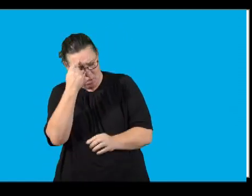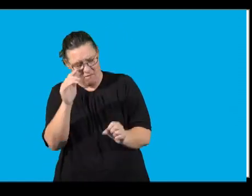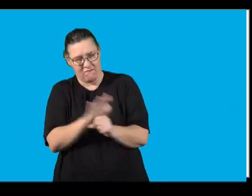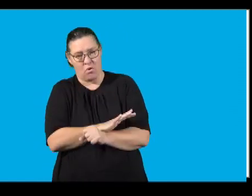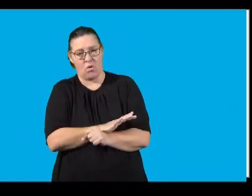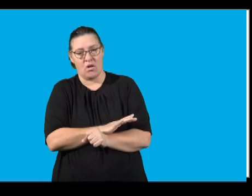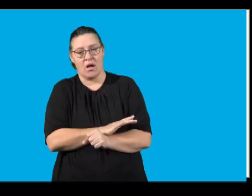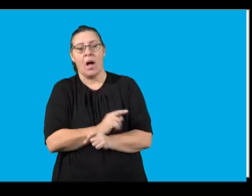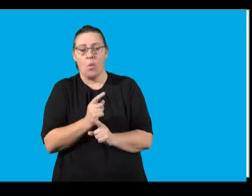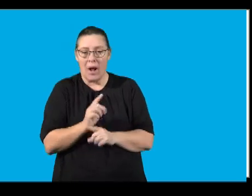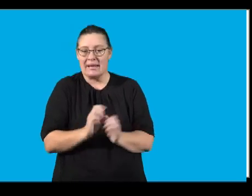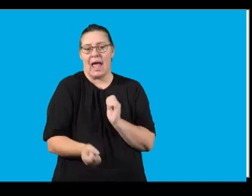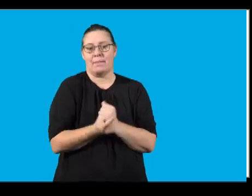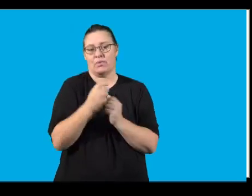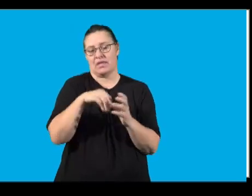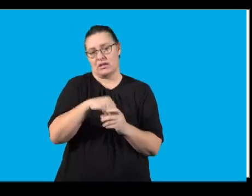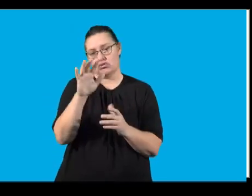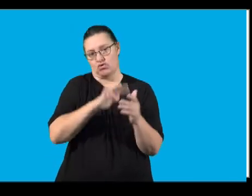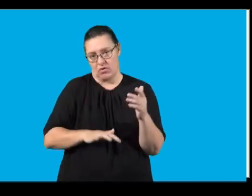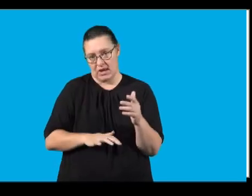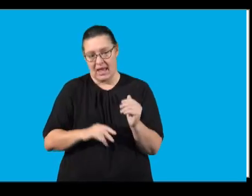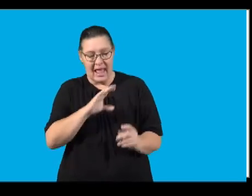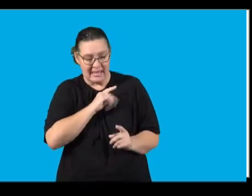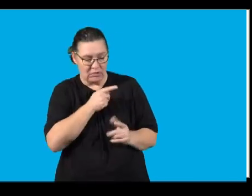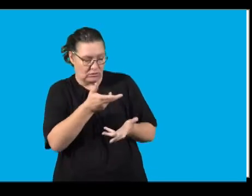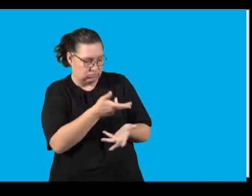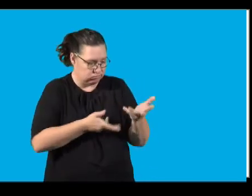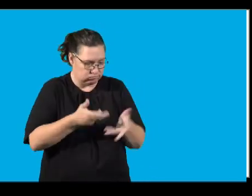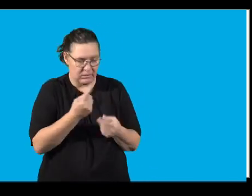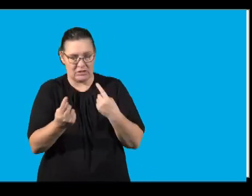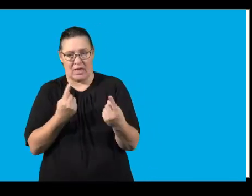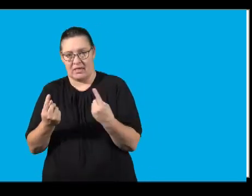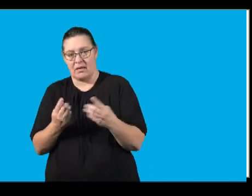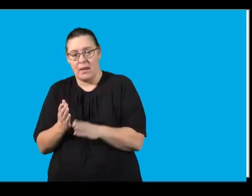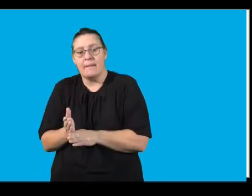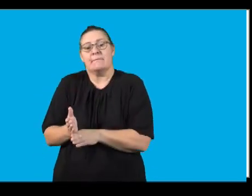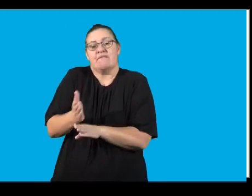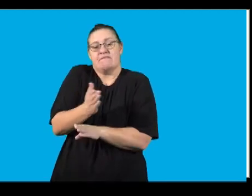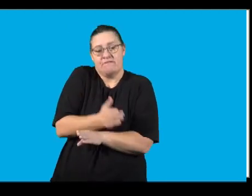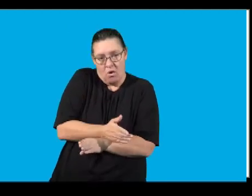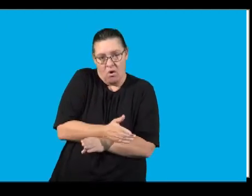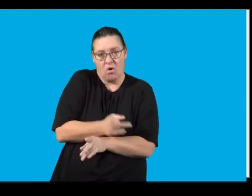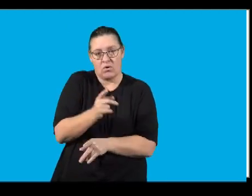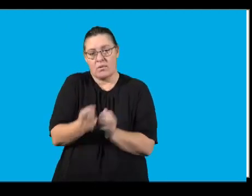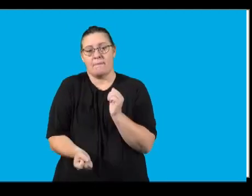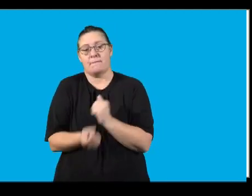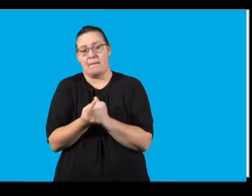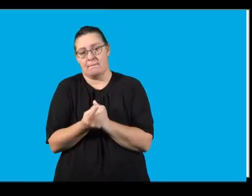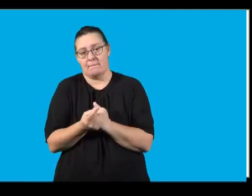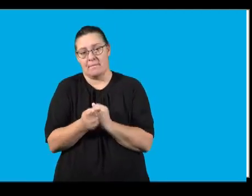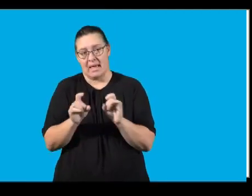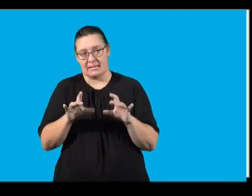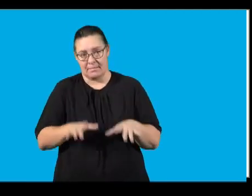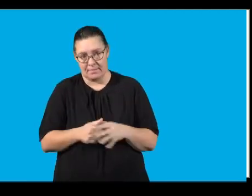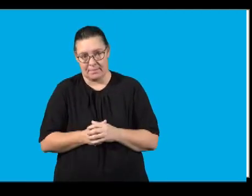right? You need to be familiar with the unfolding events and how the characters interact with each other before you even